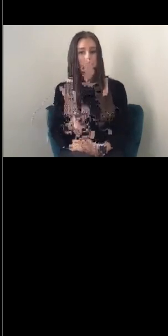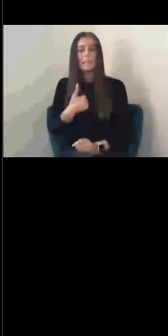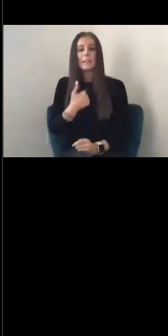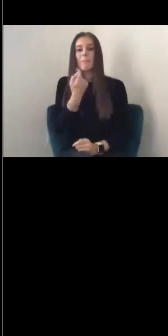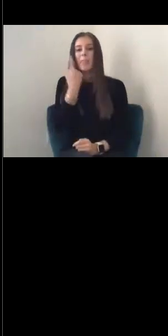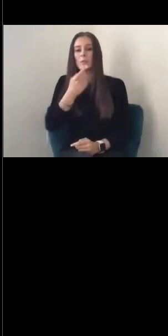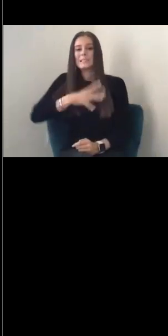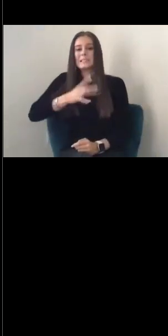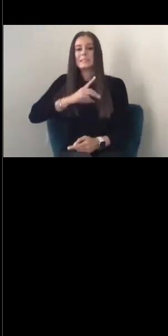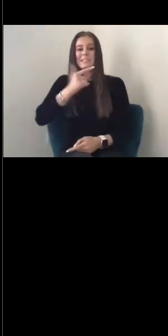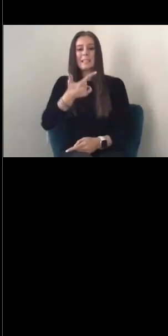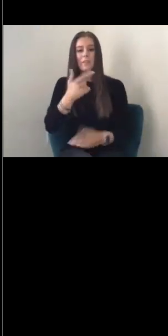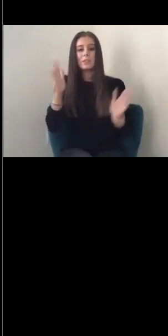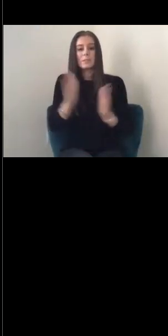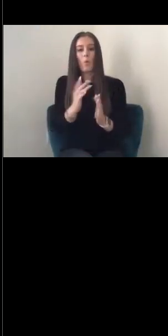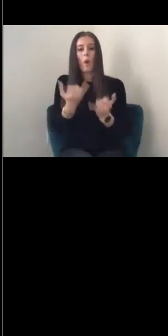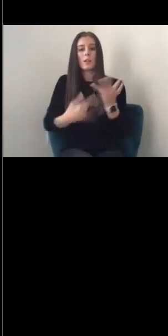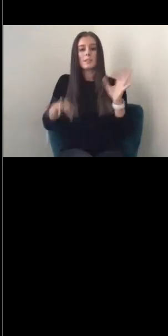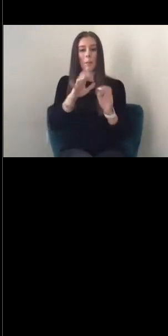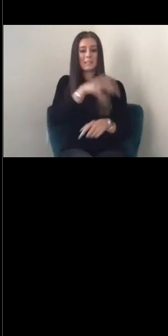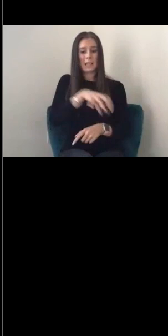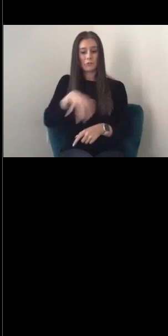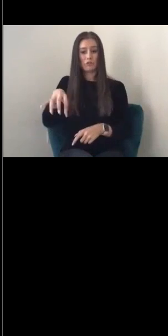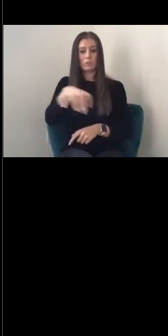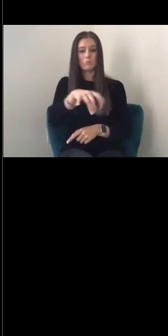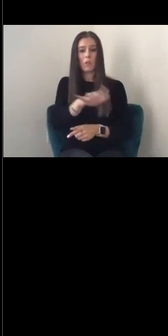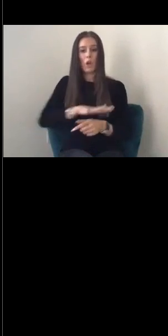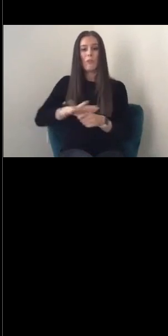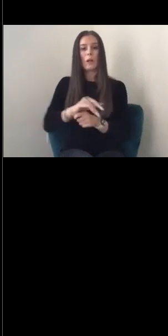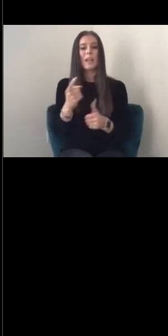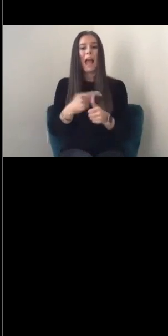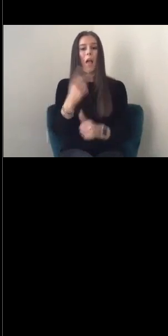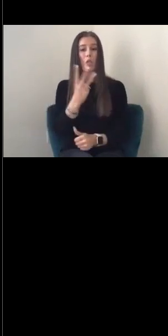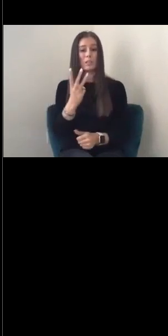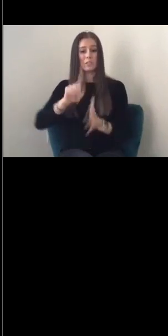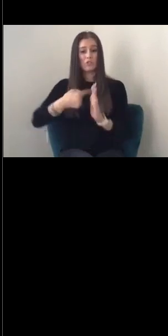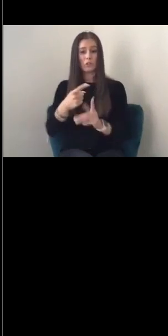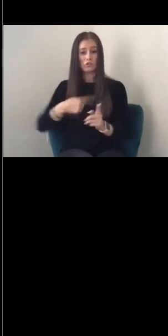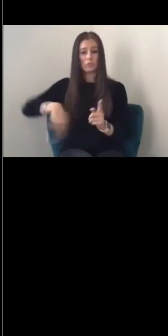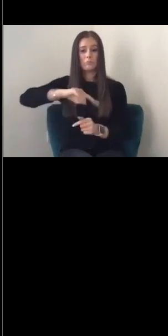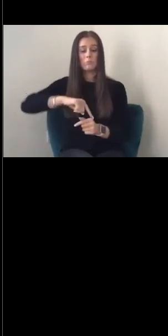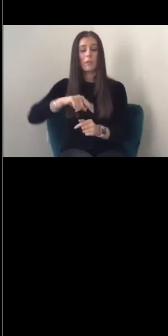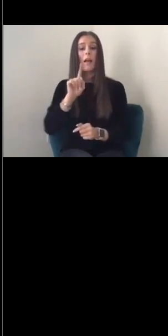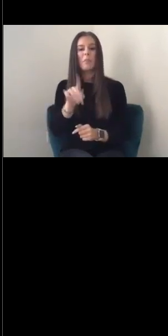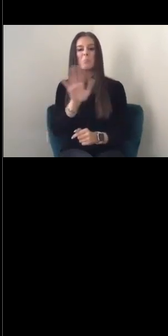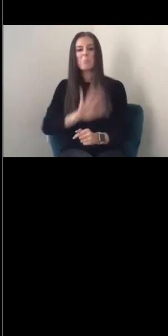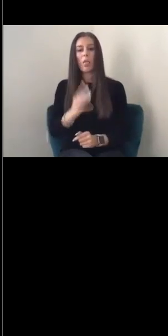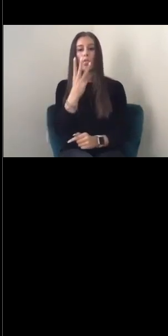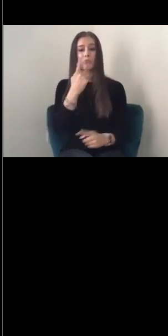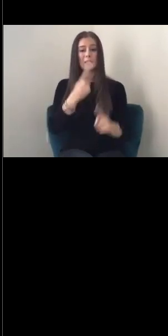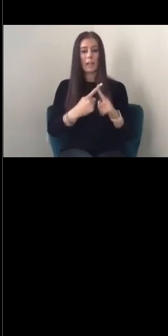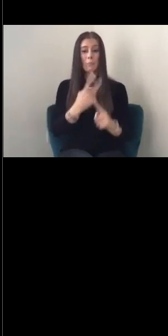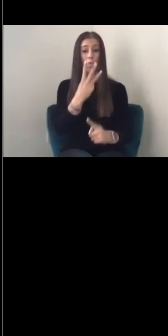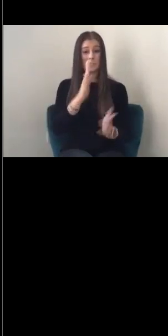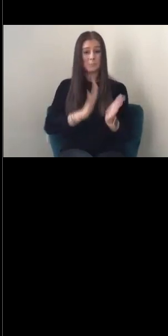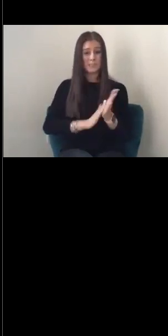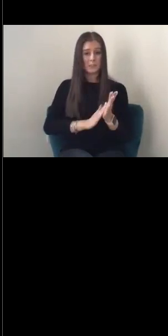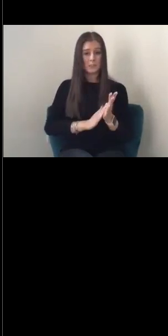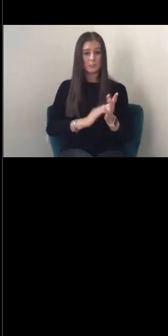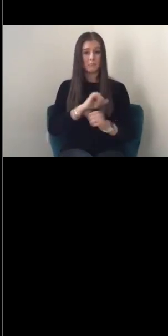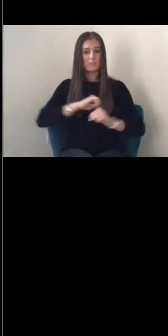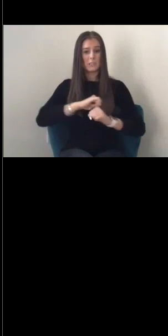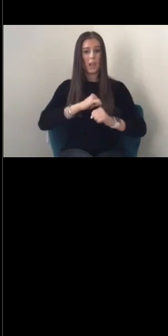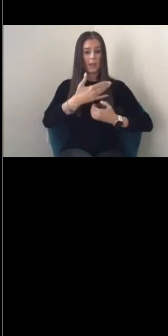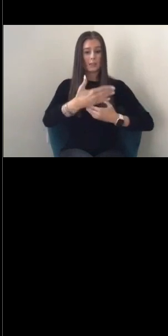small substations in the vicinity of the A13 junction. These would be approximately 3 meters by 3 meters in size,